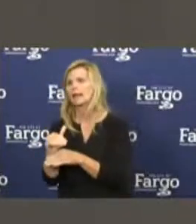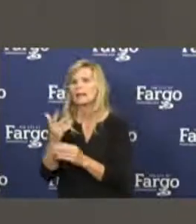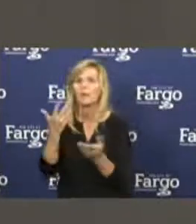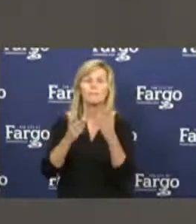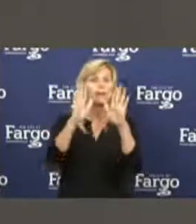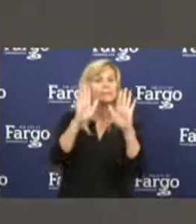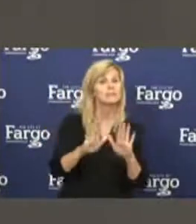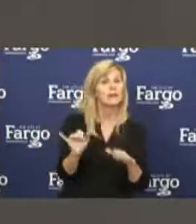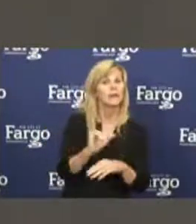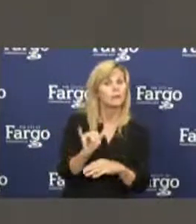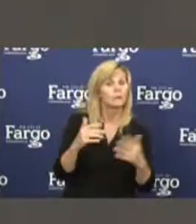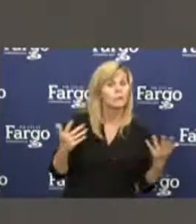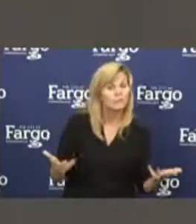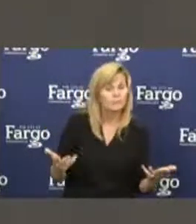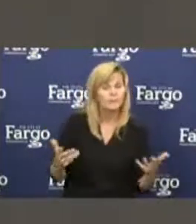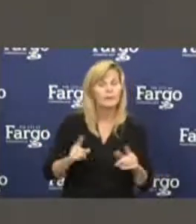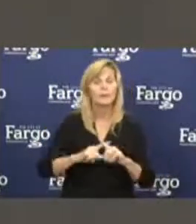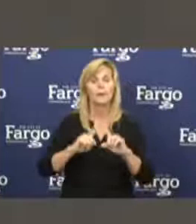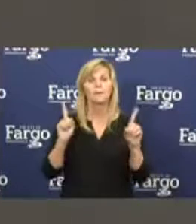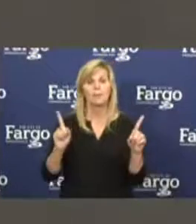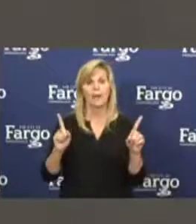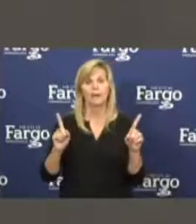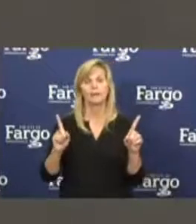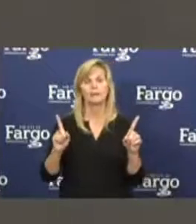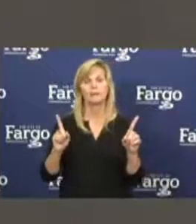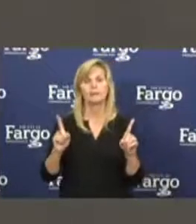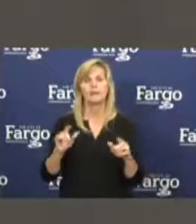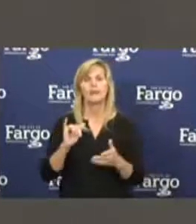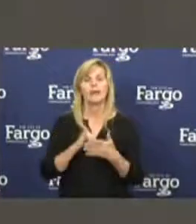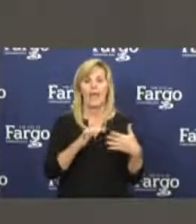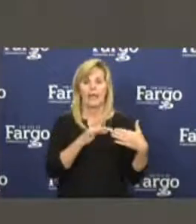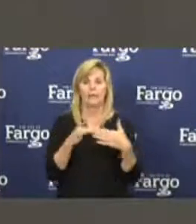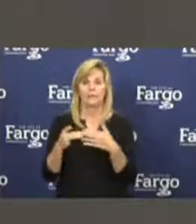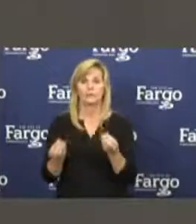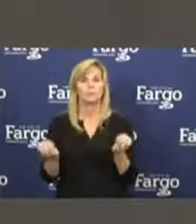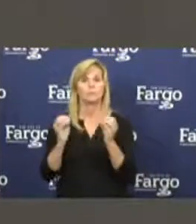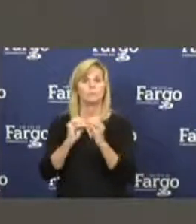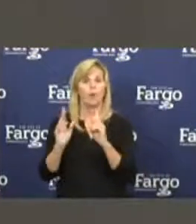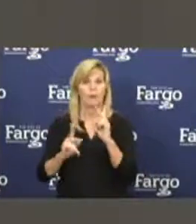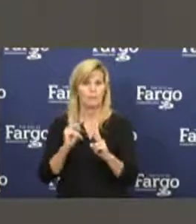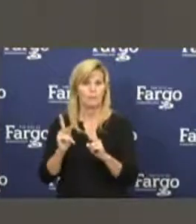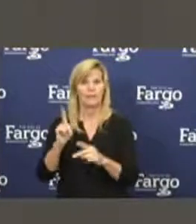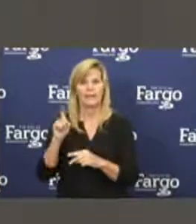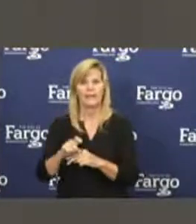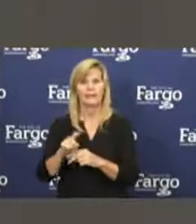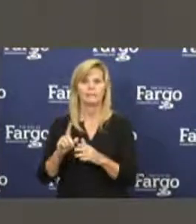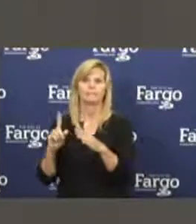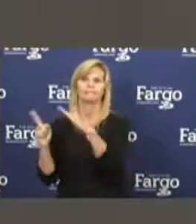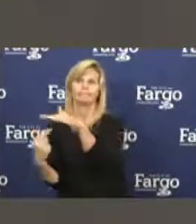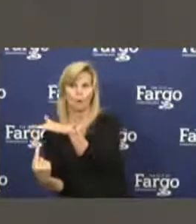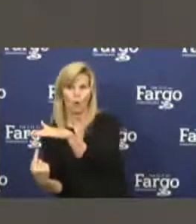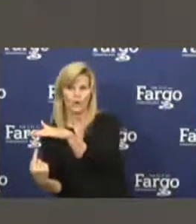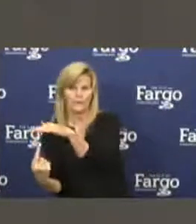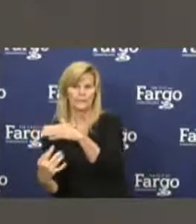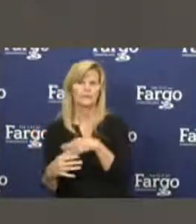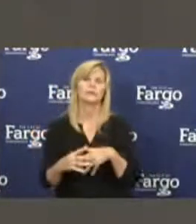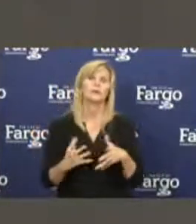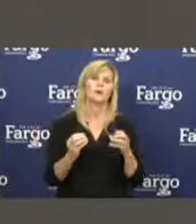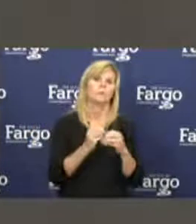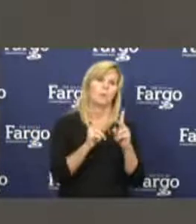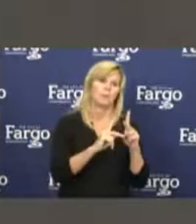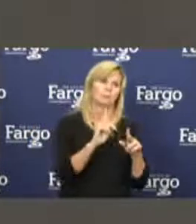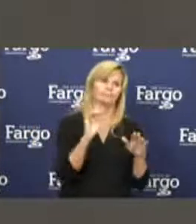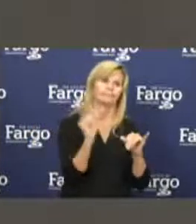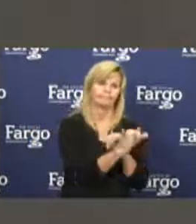Sunday night too. But that just leads to more people that have to be quarantined, more people that you have